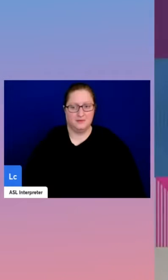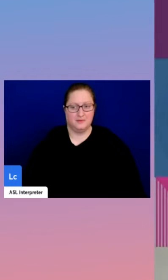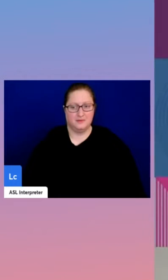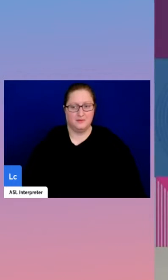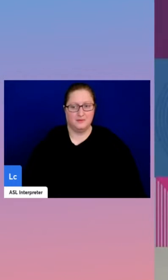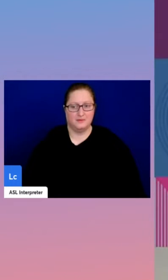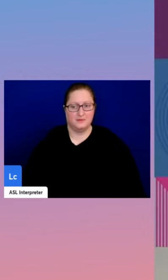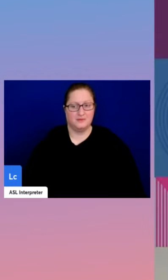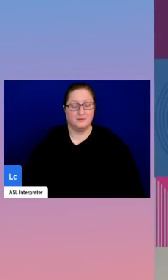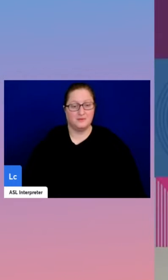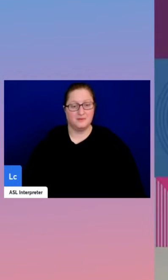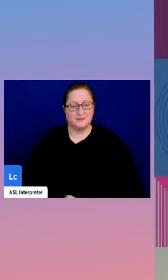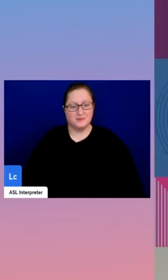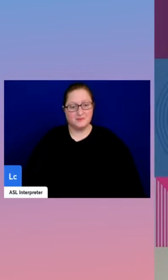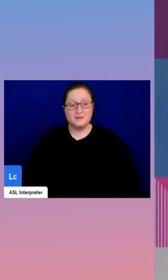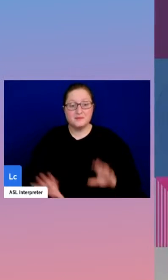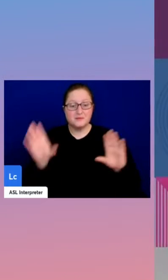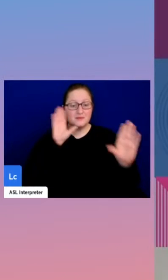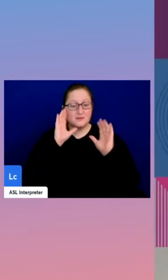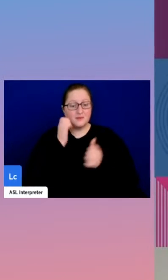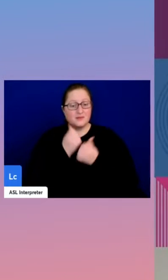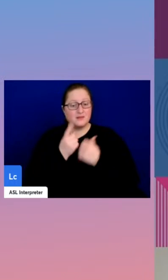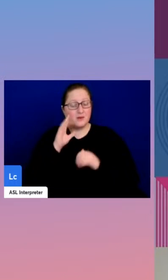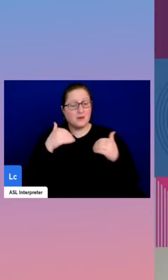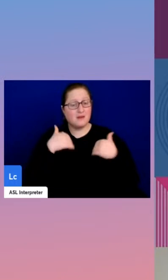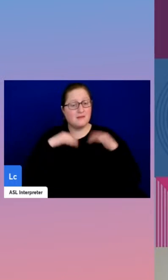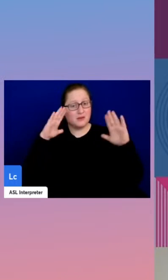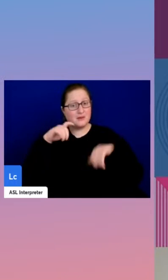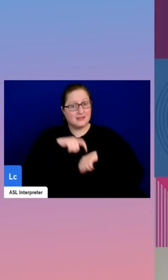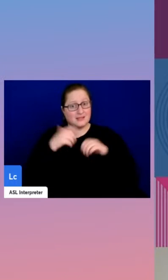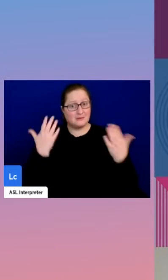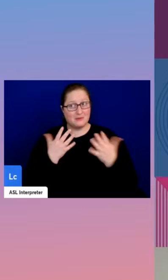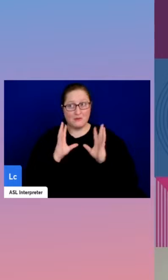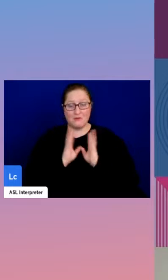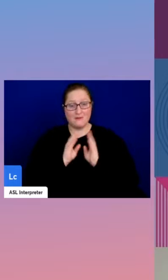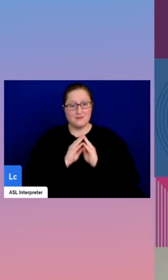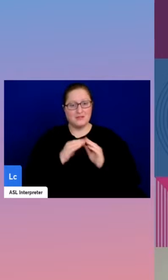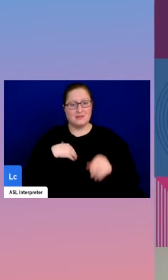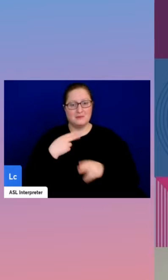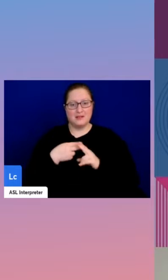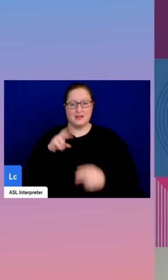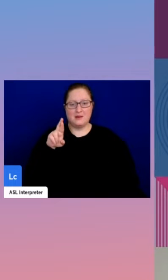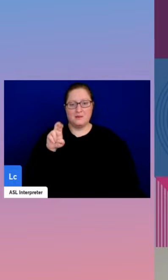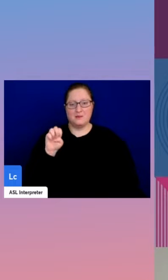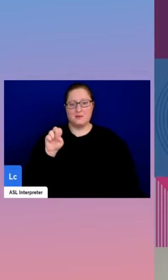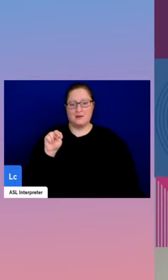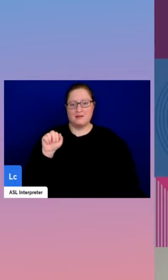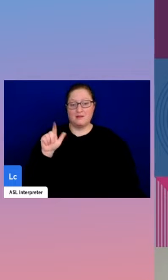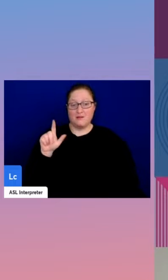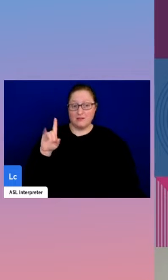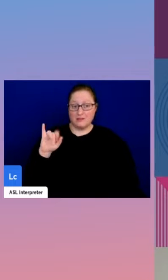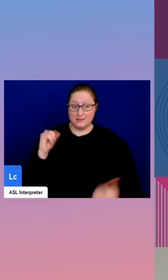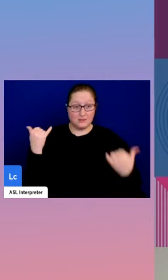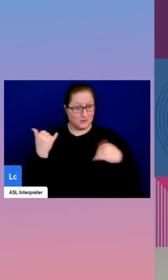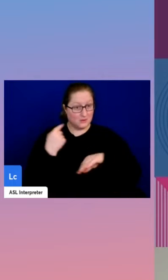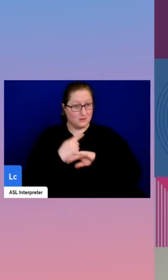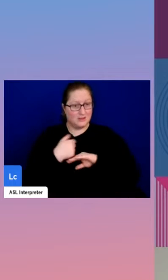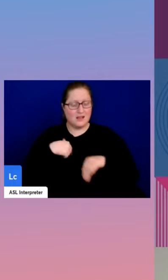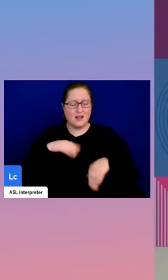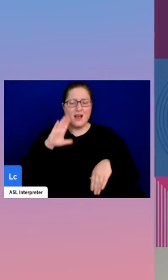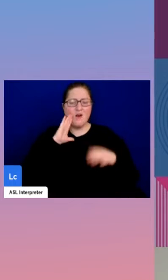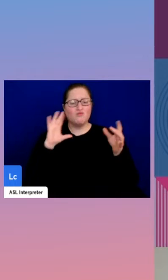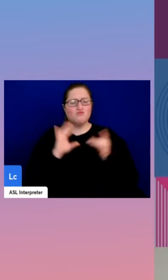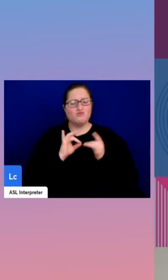Hello, everyone. Hope you're having a great time so far at the conference. My name is Ronaldi, and today I'll be talking